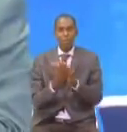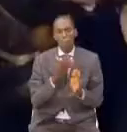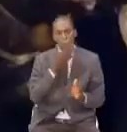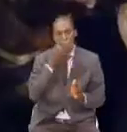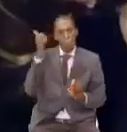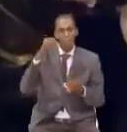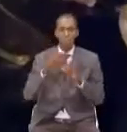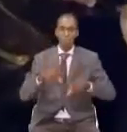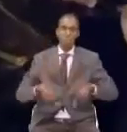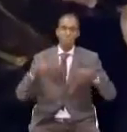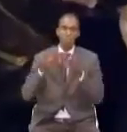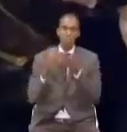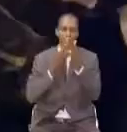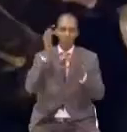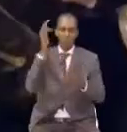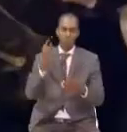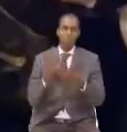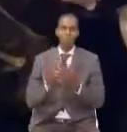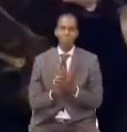in Jesus' name.